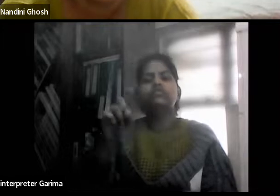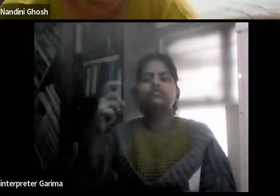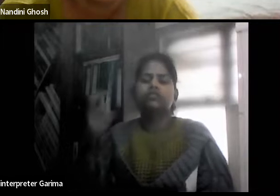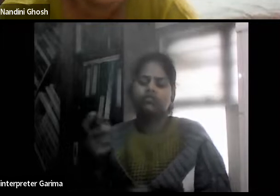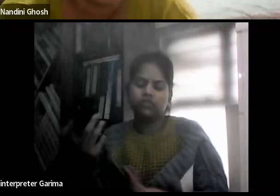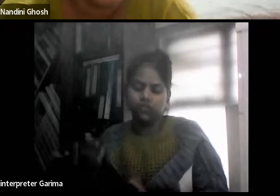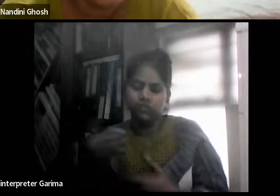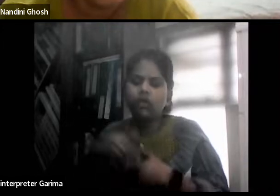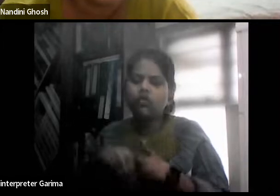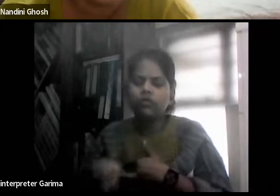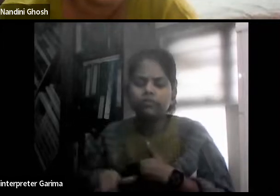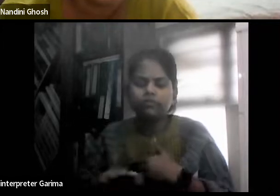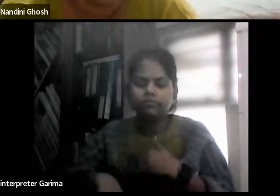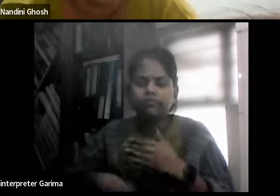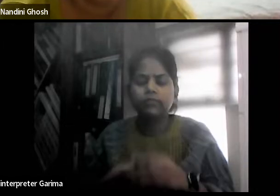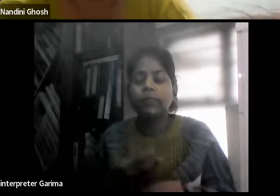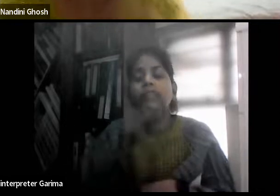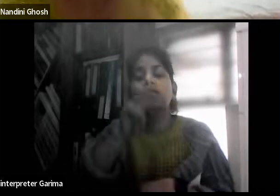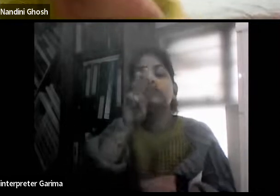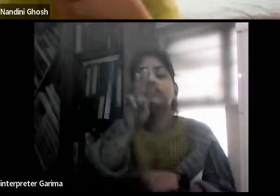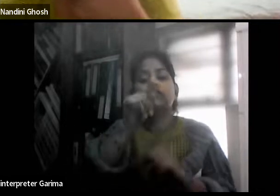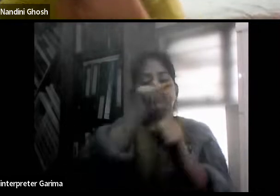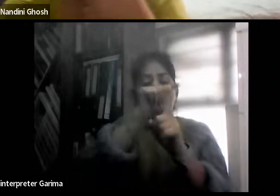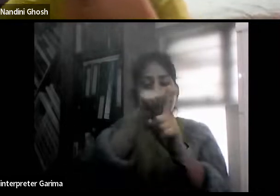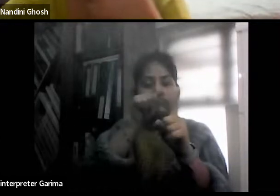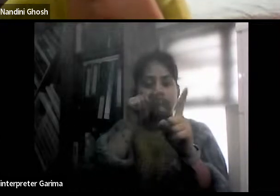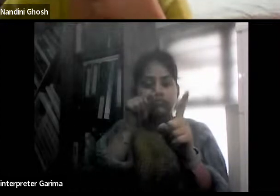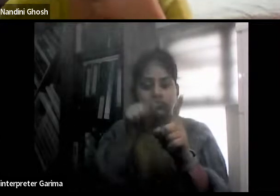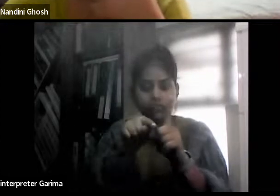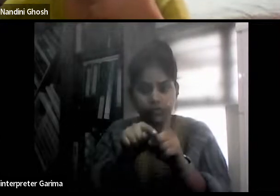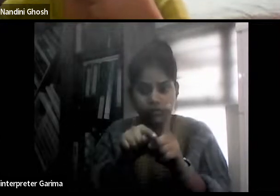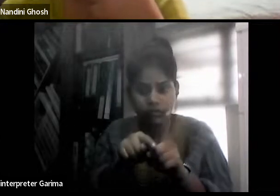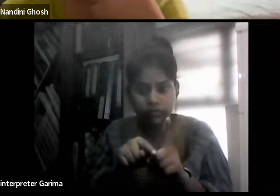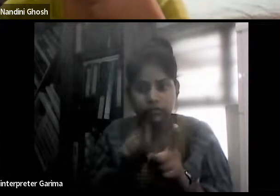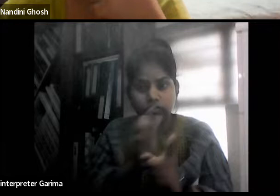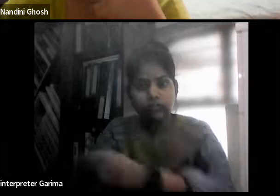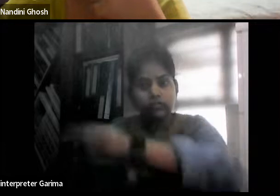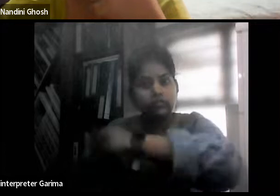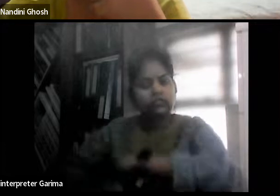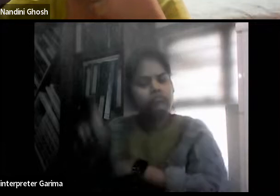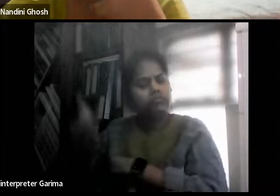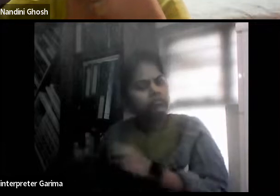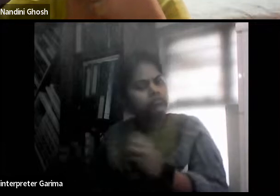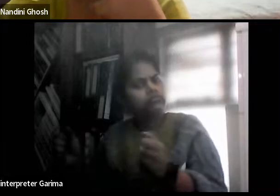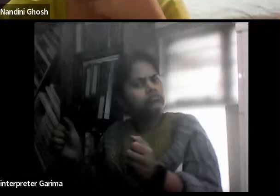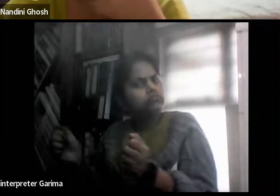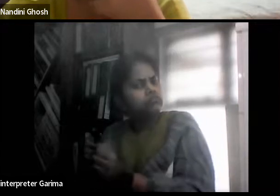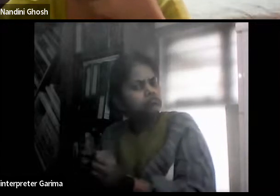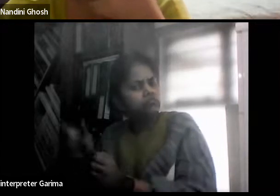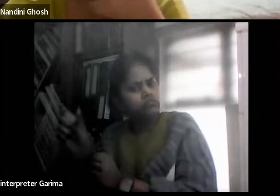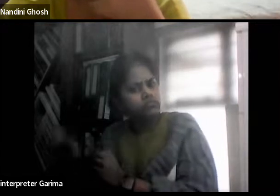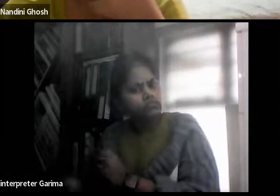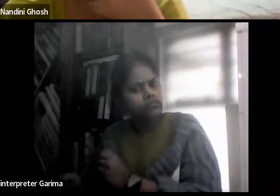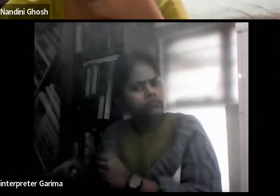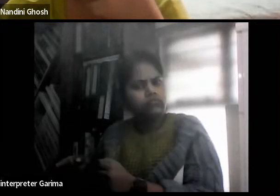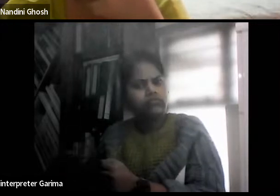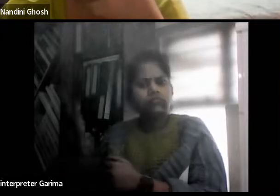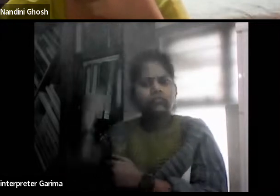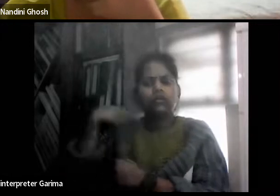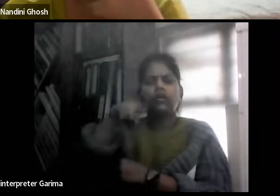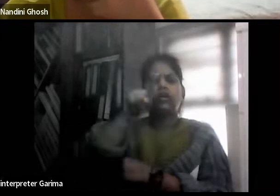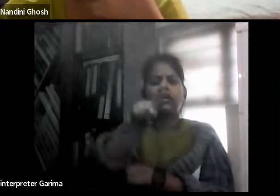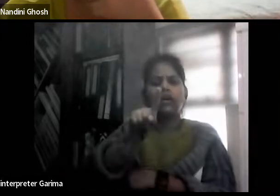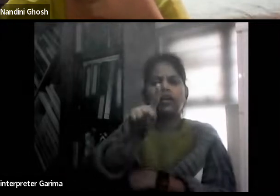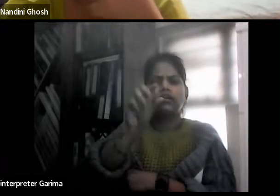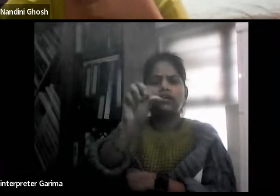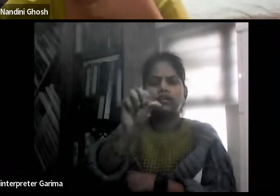And like 3% has to be percent reservations have to be given to the disabled people. It is there, like it has been there since 1995,